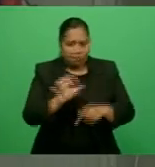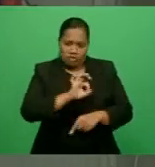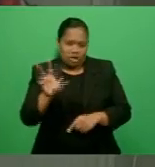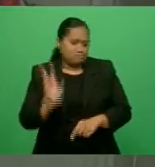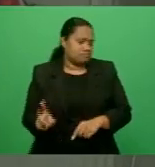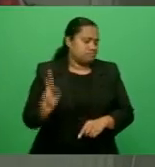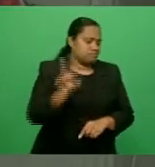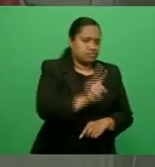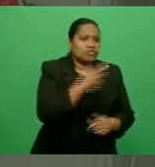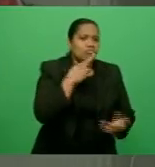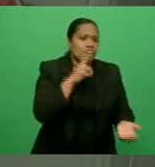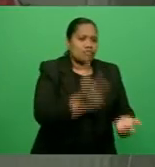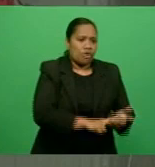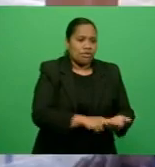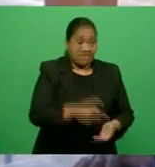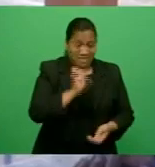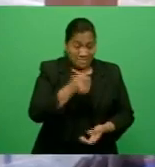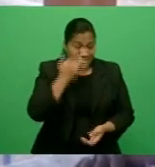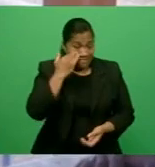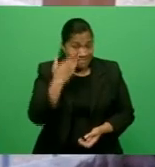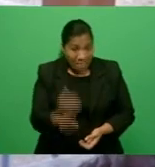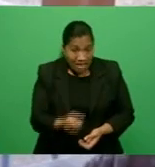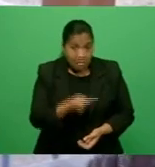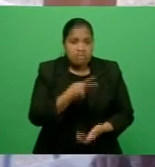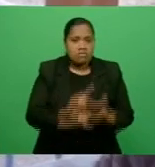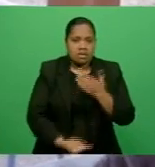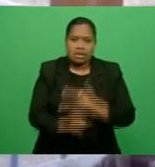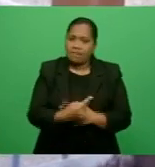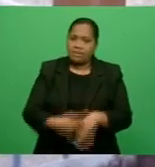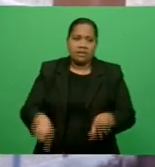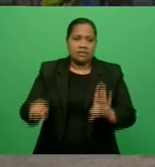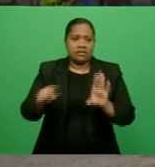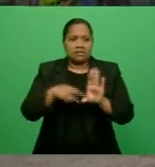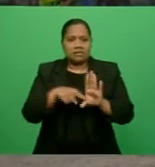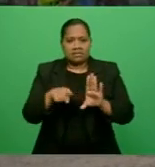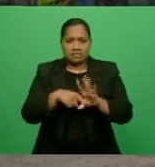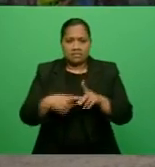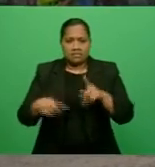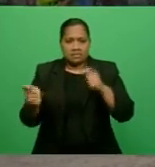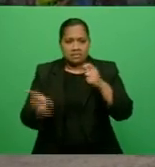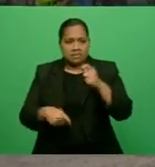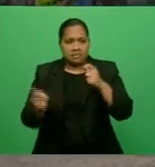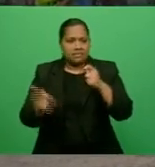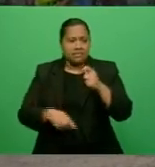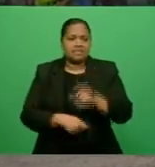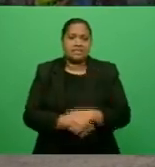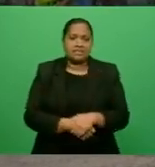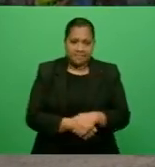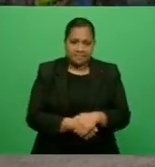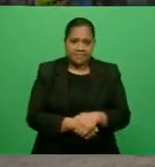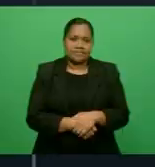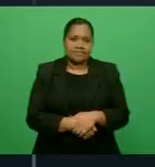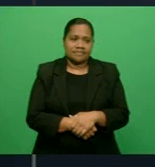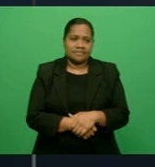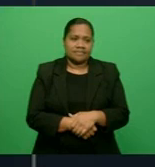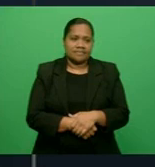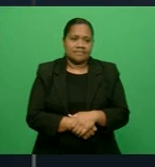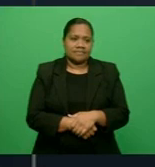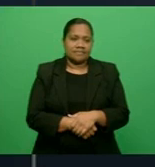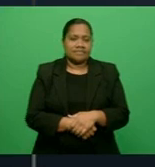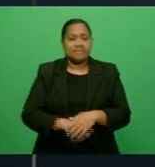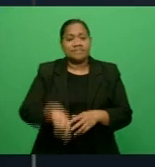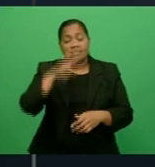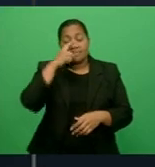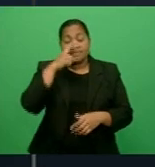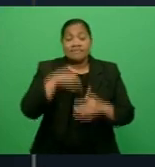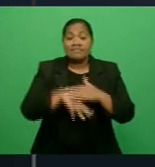to deal with issues, and this will be investigated. Sainian Imboila, FBC News. Residents of